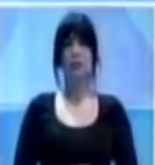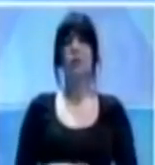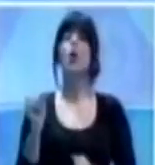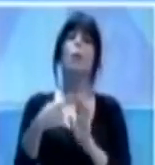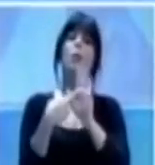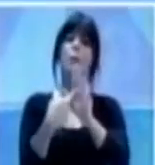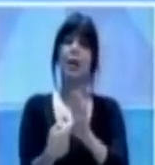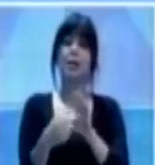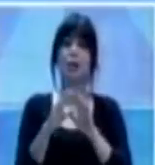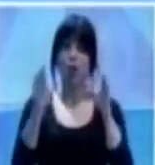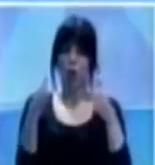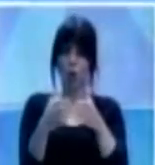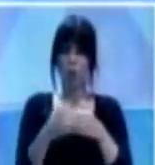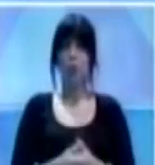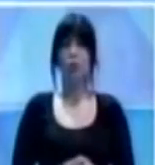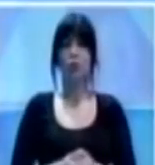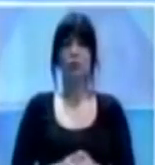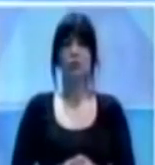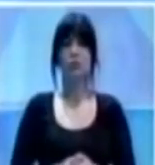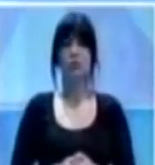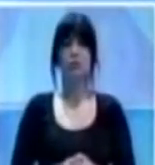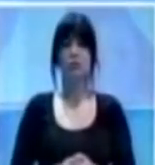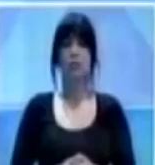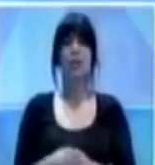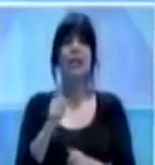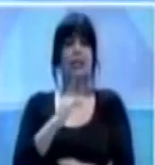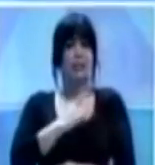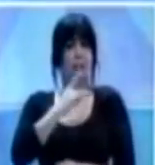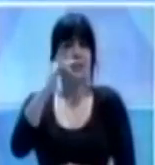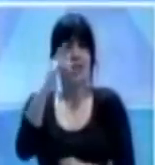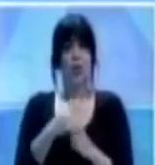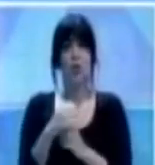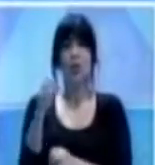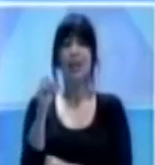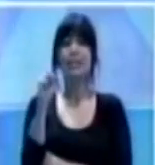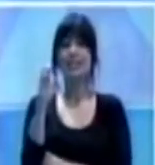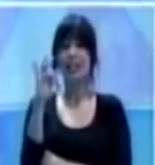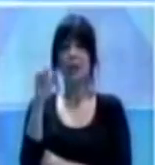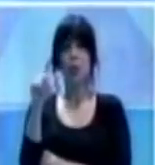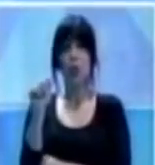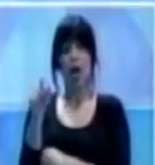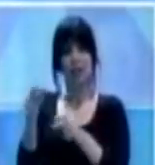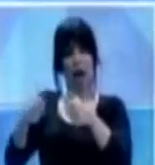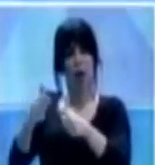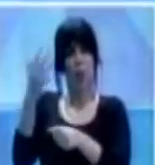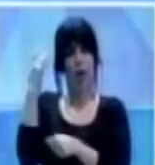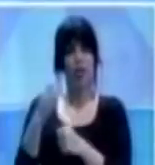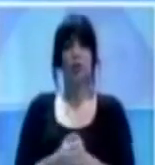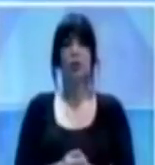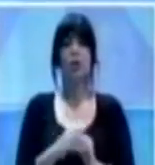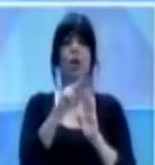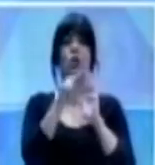of the legacy of the Rio Group, Contadora Group, the spirit of Esquipulas, peace agreement, and what